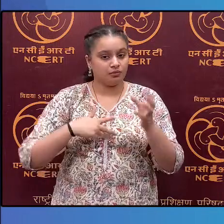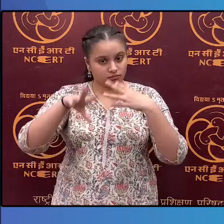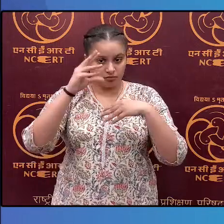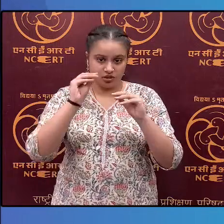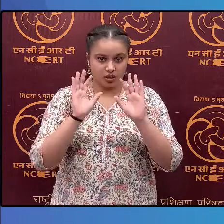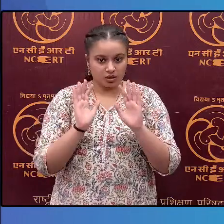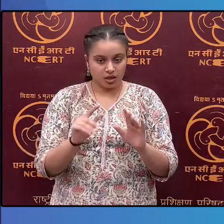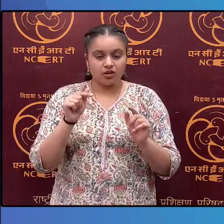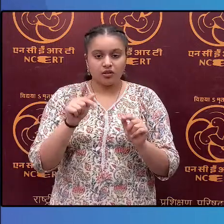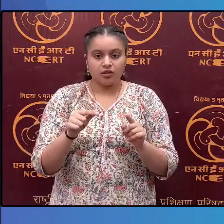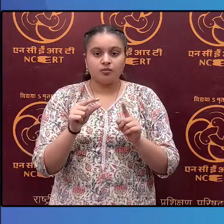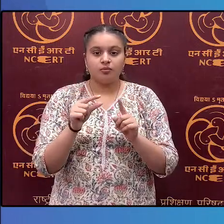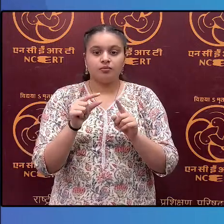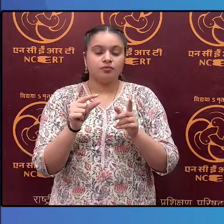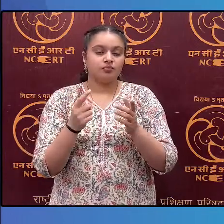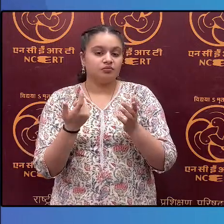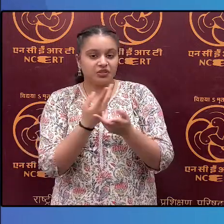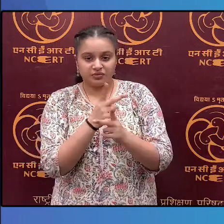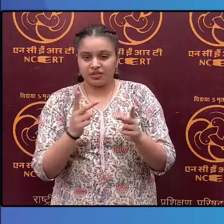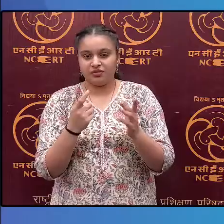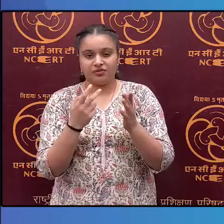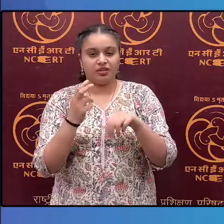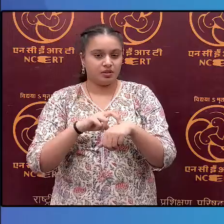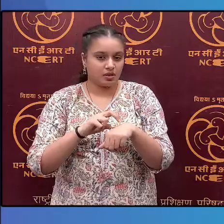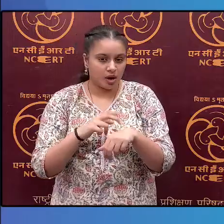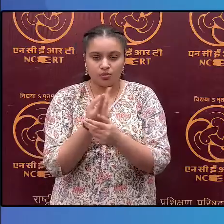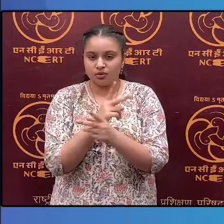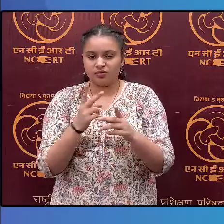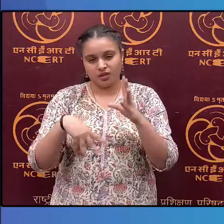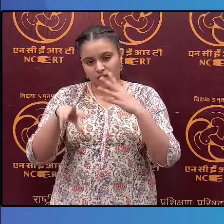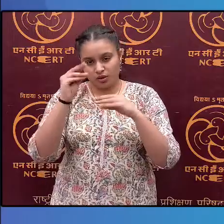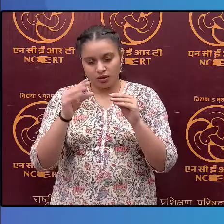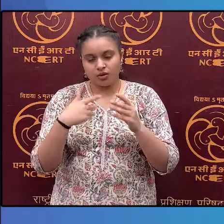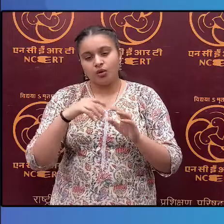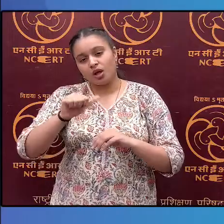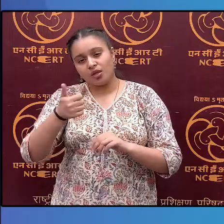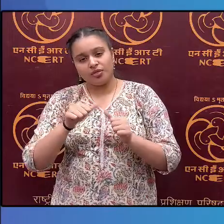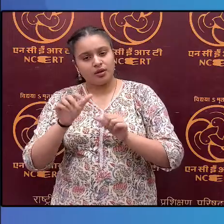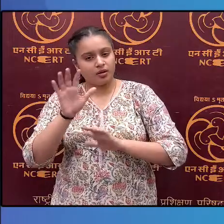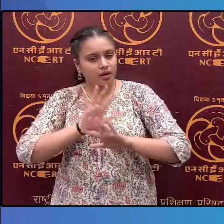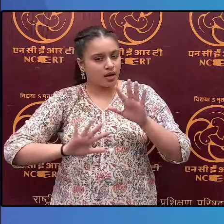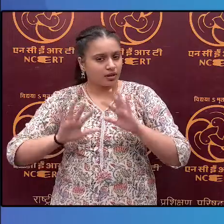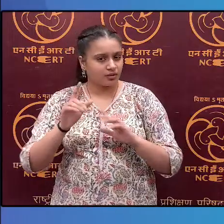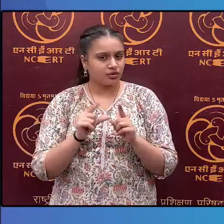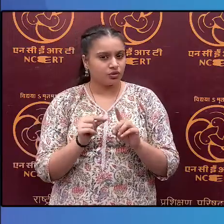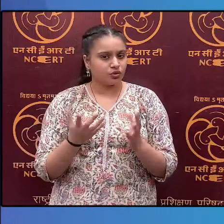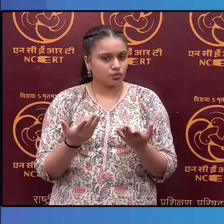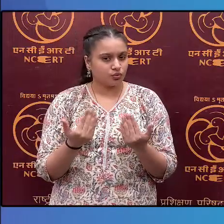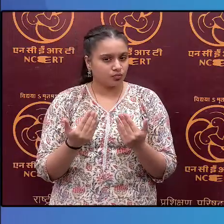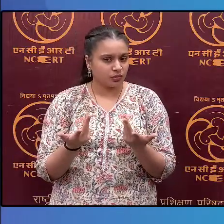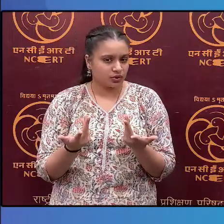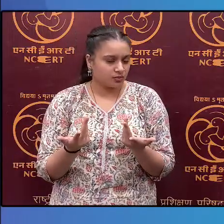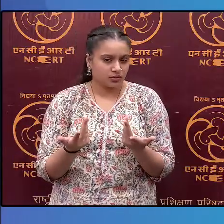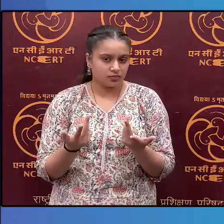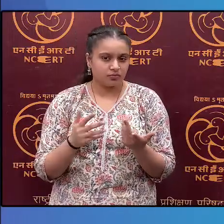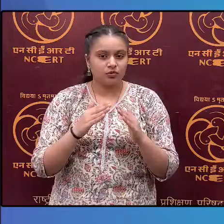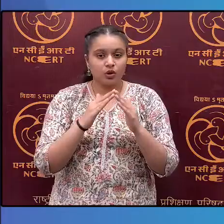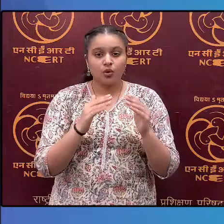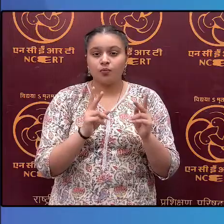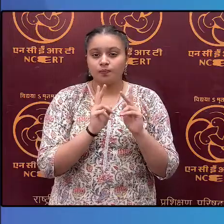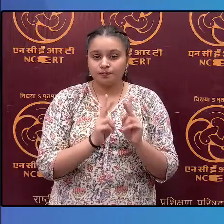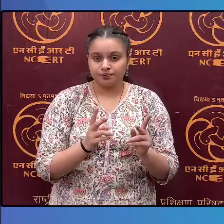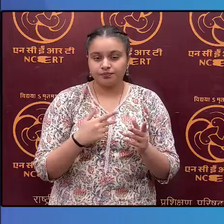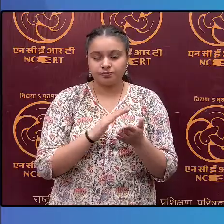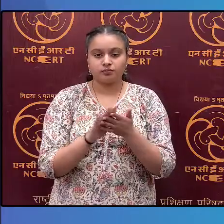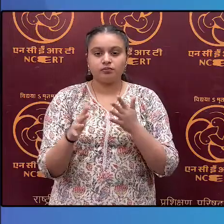Yes. It's pronoun and preposition. Anything any other activities they can do it at their home? For the